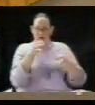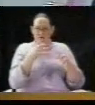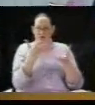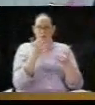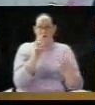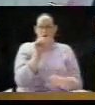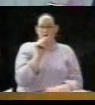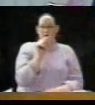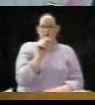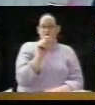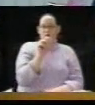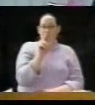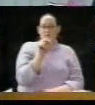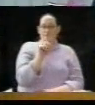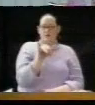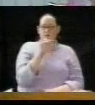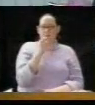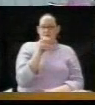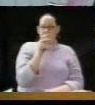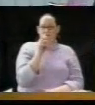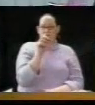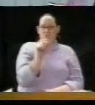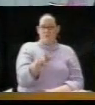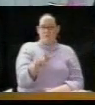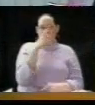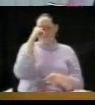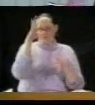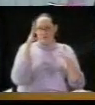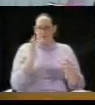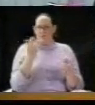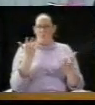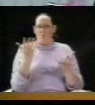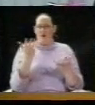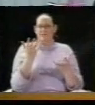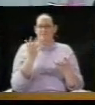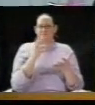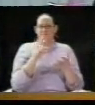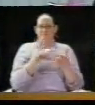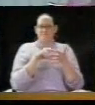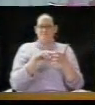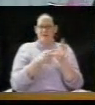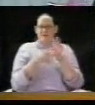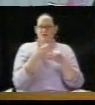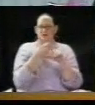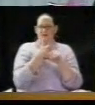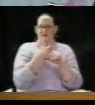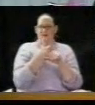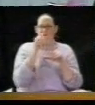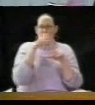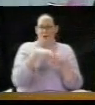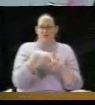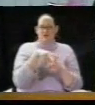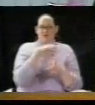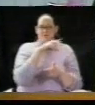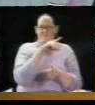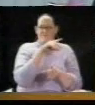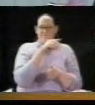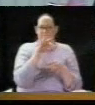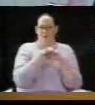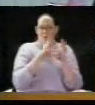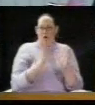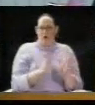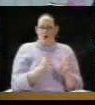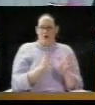to make a decision. But what qualifies you as a registered voter? I mean, we've got one person voting here, just in general, without